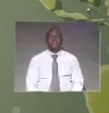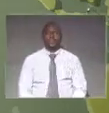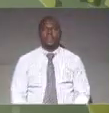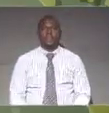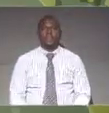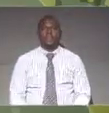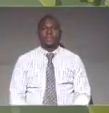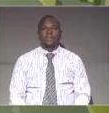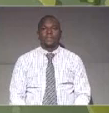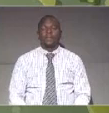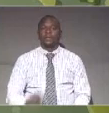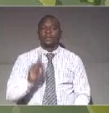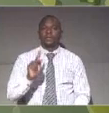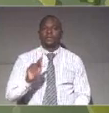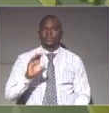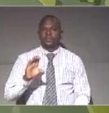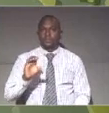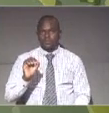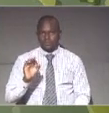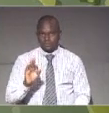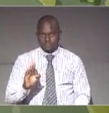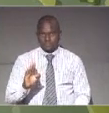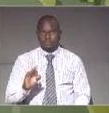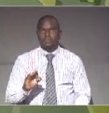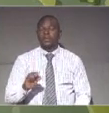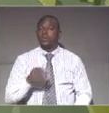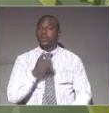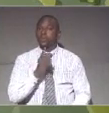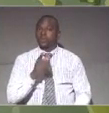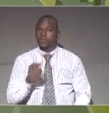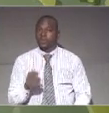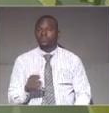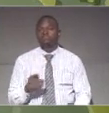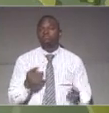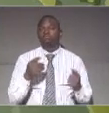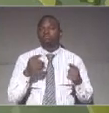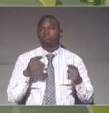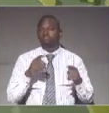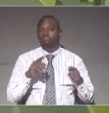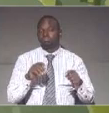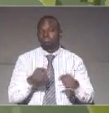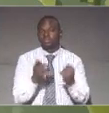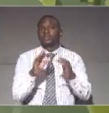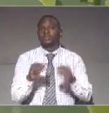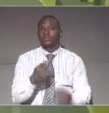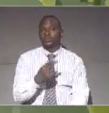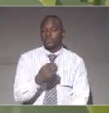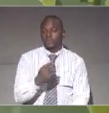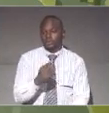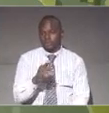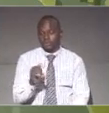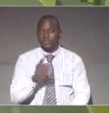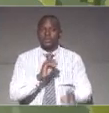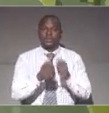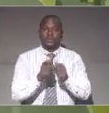Reigning league champions KCCA have sent a warning to rival clubs to expect a 2019-20